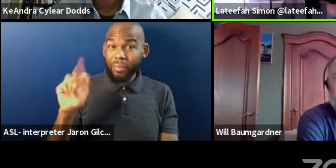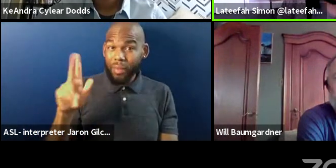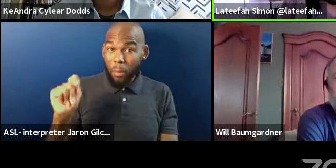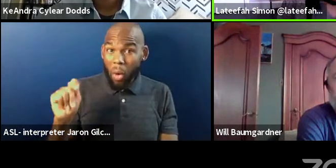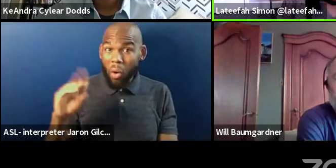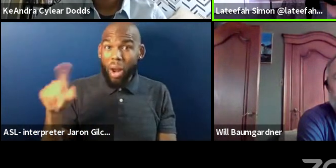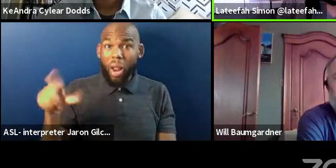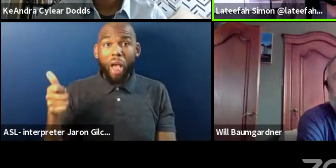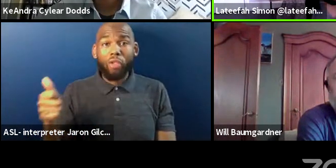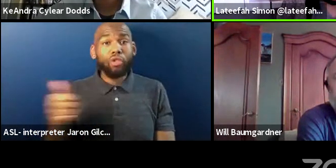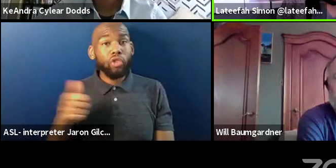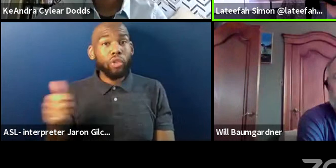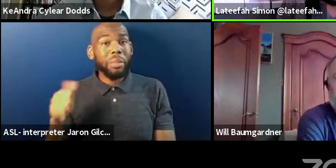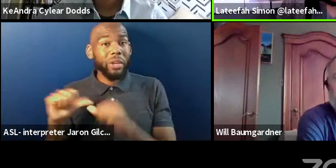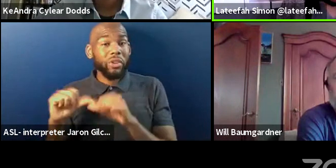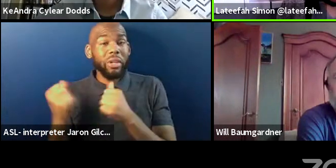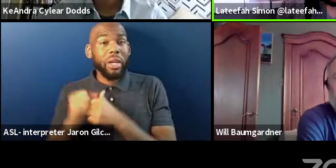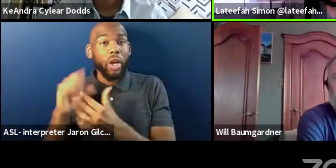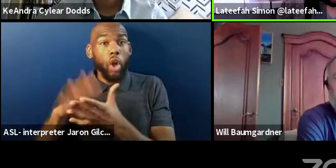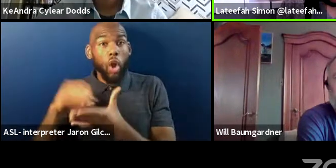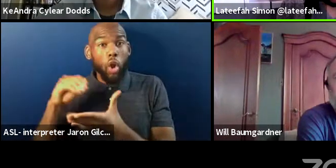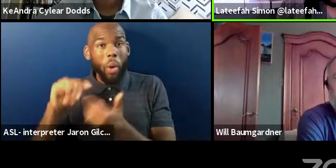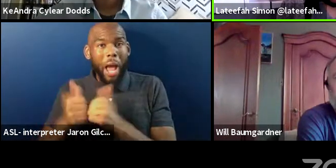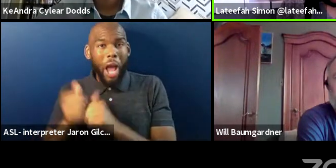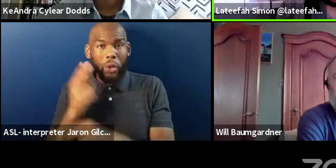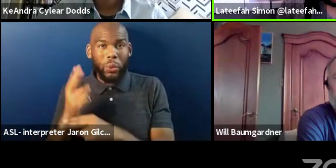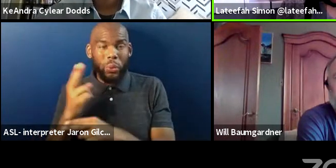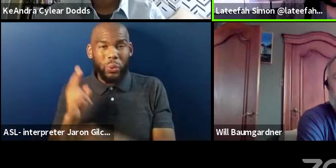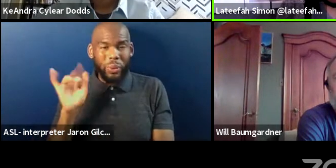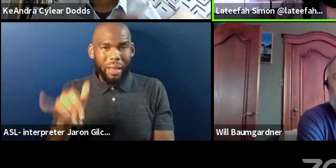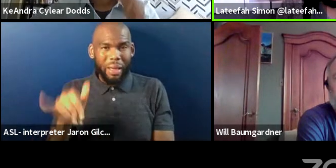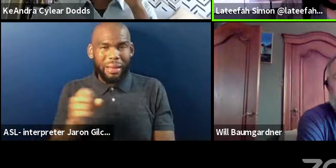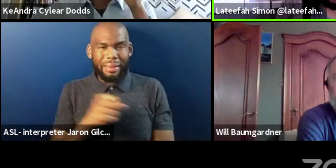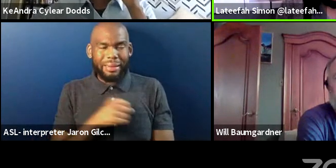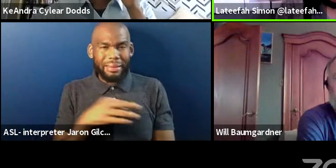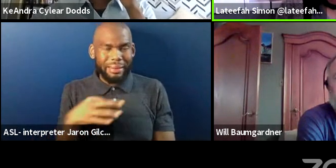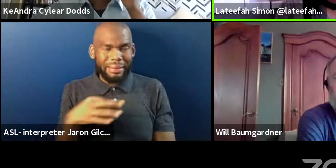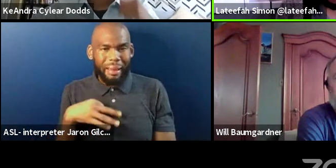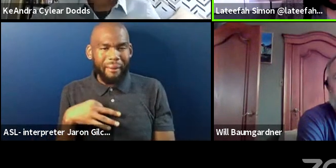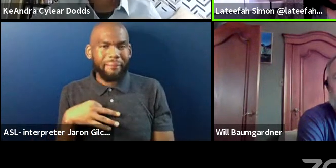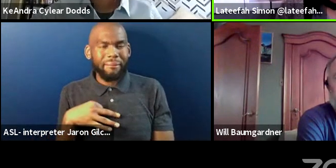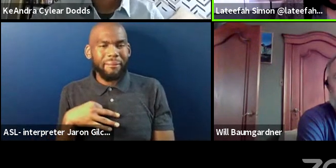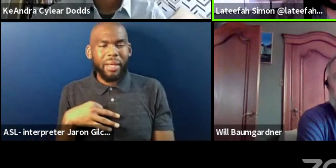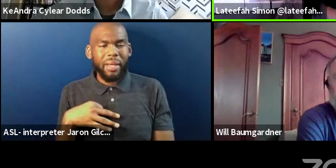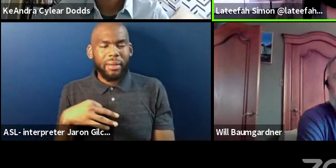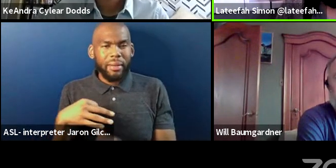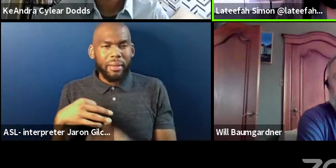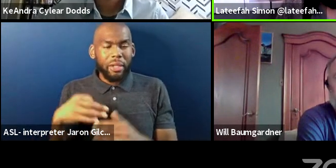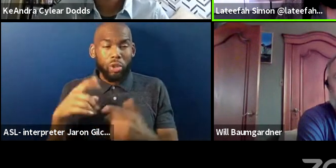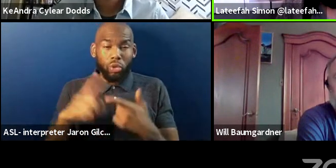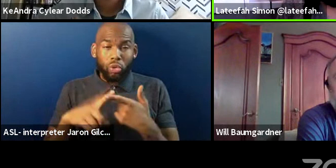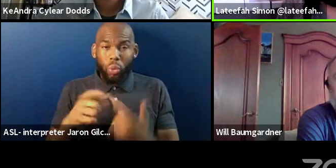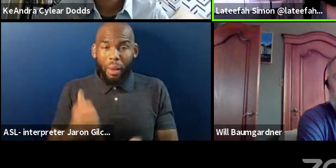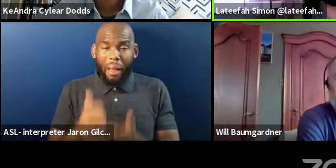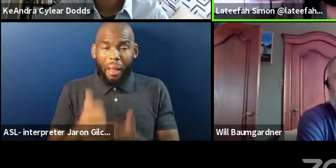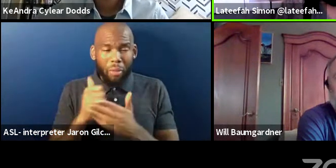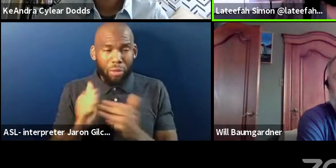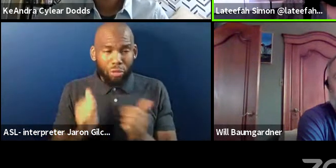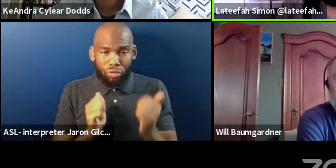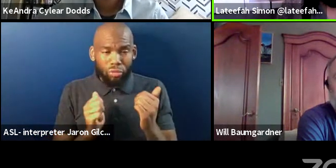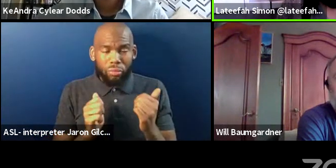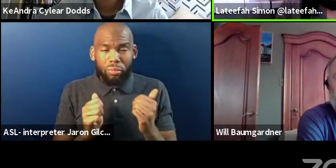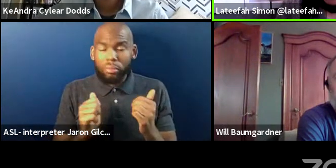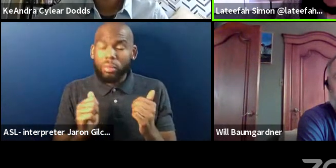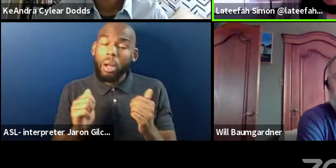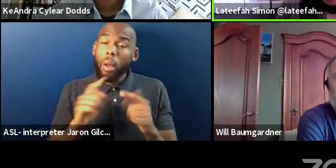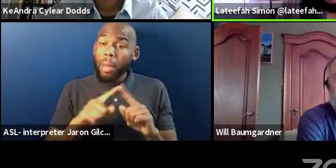how to use staff requisitions to focus on, for many reasons, addressing your question, but to